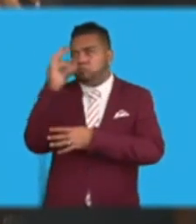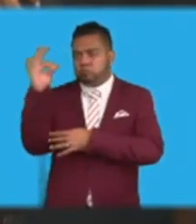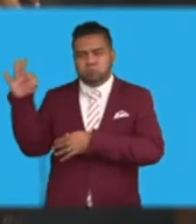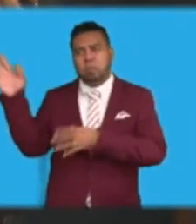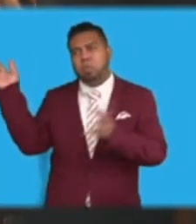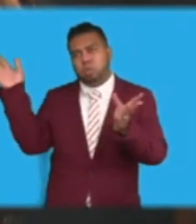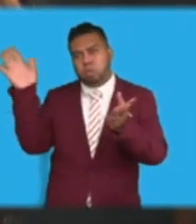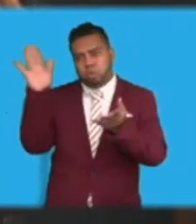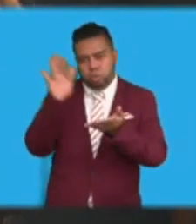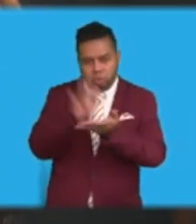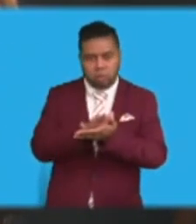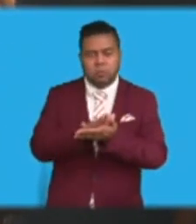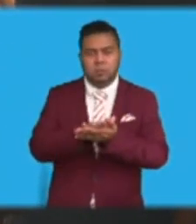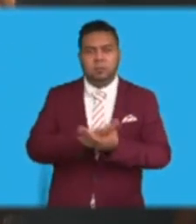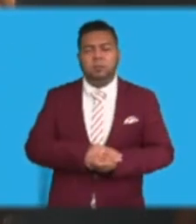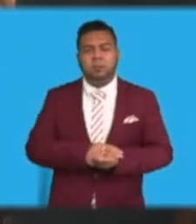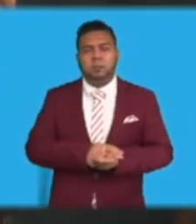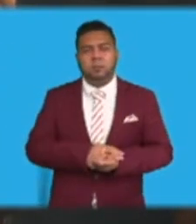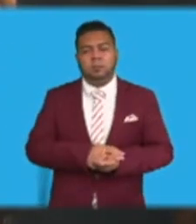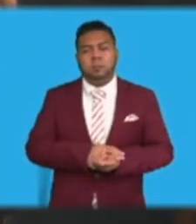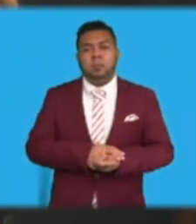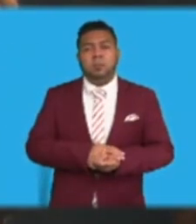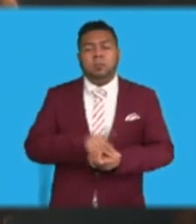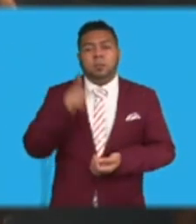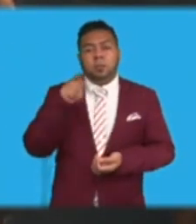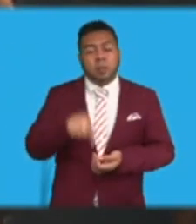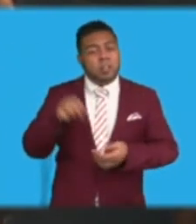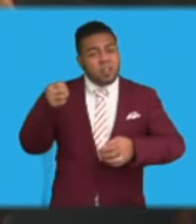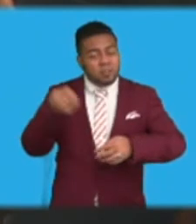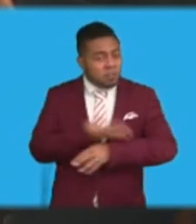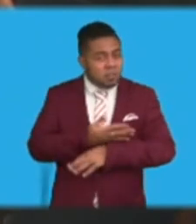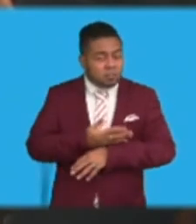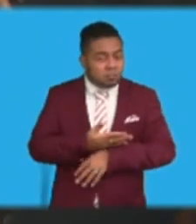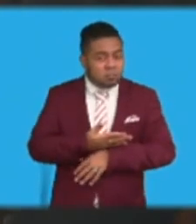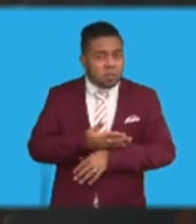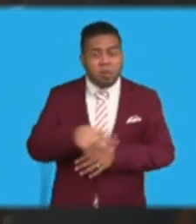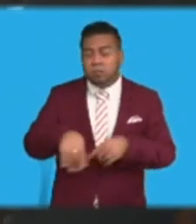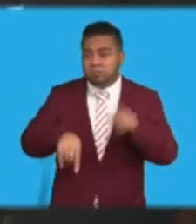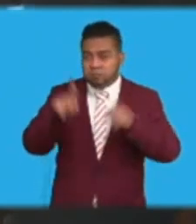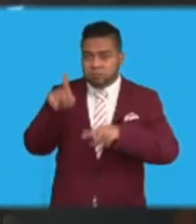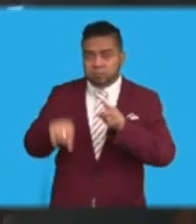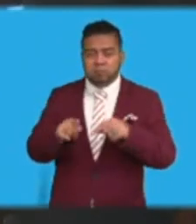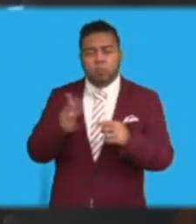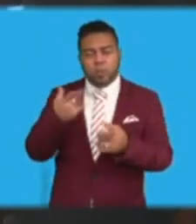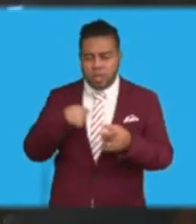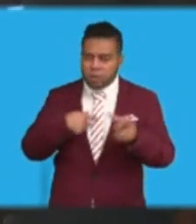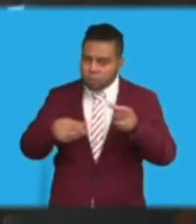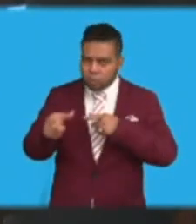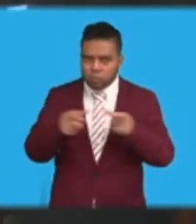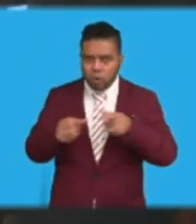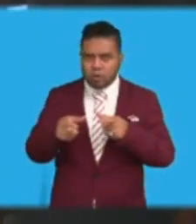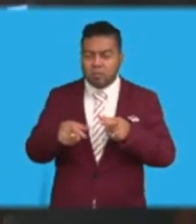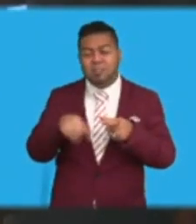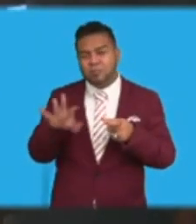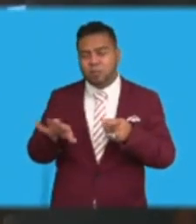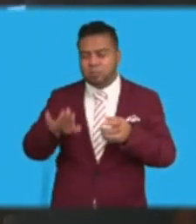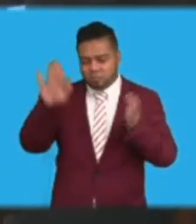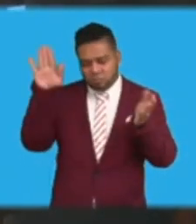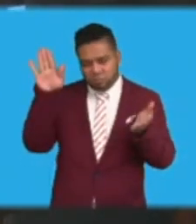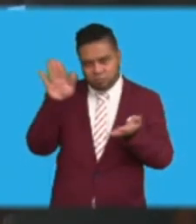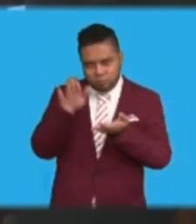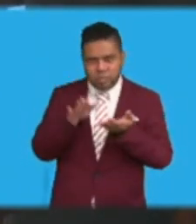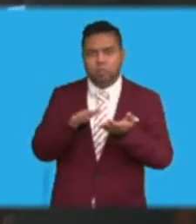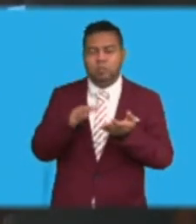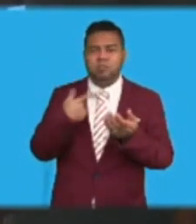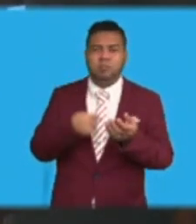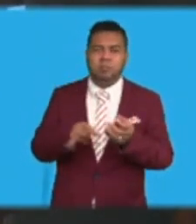Madam Speaker, the causes of flooding are varied, but effects of most causes can be managed if not prevented. With